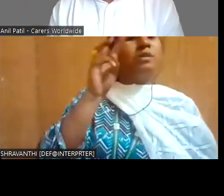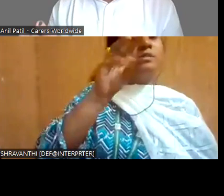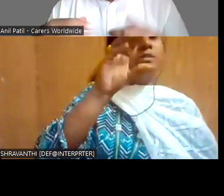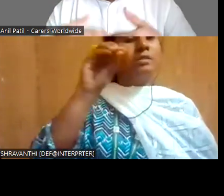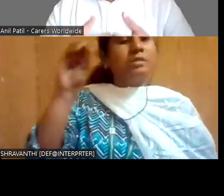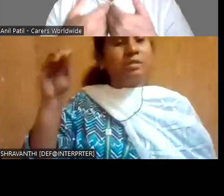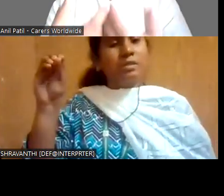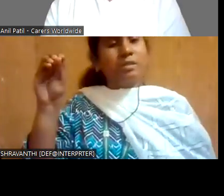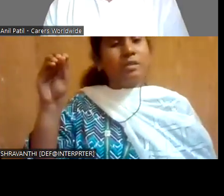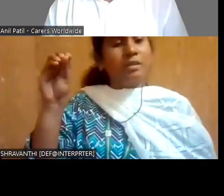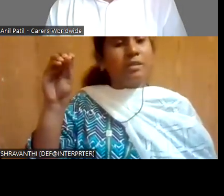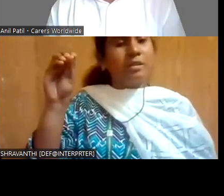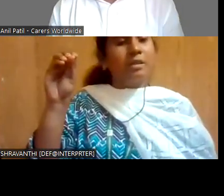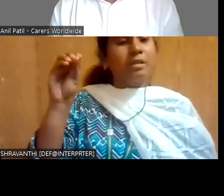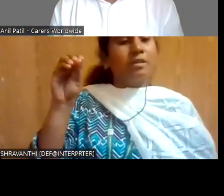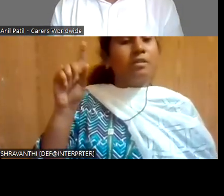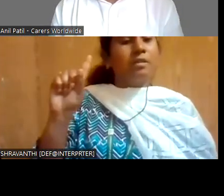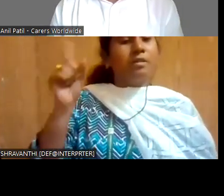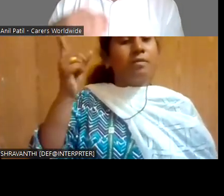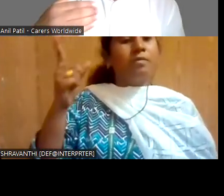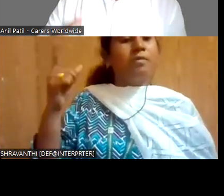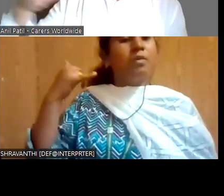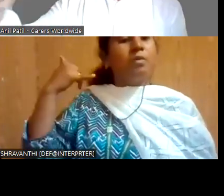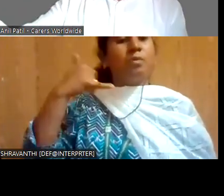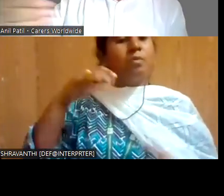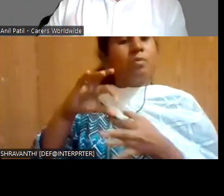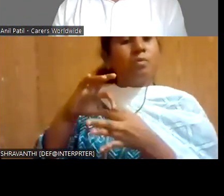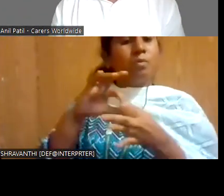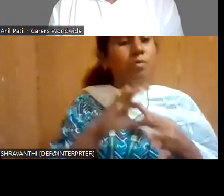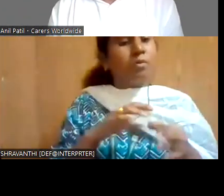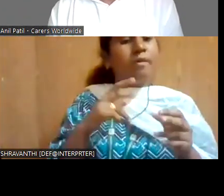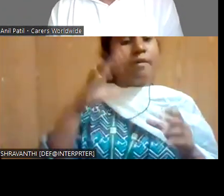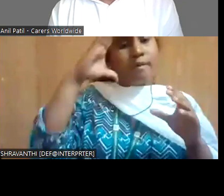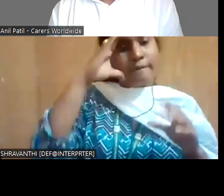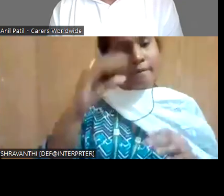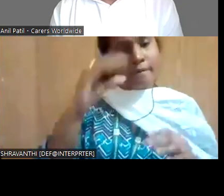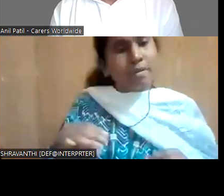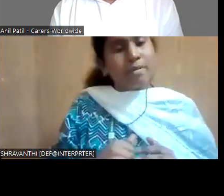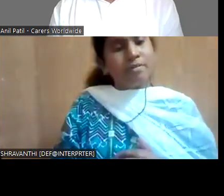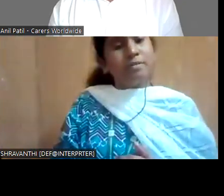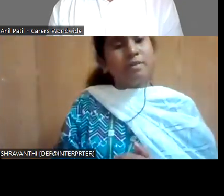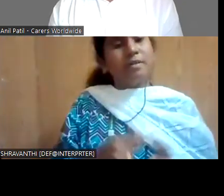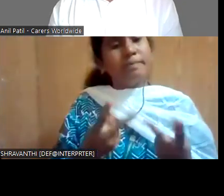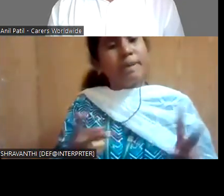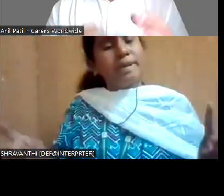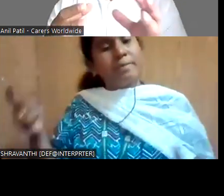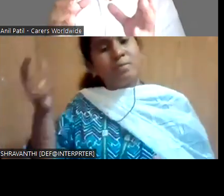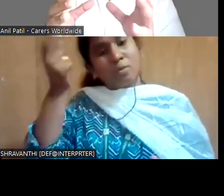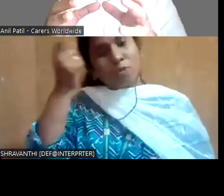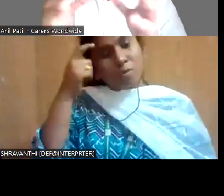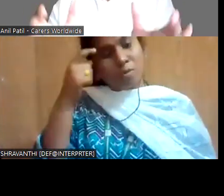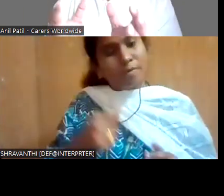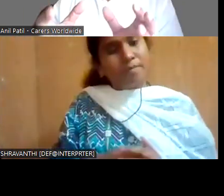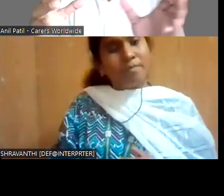barefoot counselors. They are the first point of contact in the villages, connecting with other carers in similar situations. And